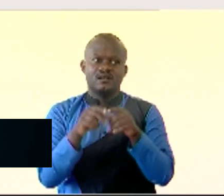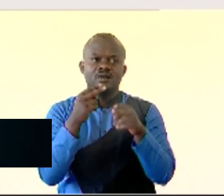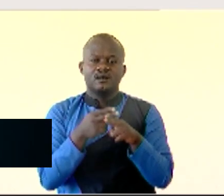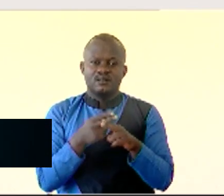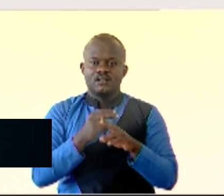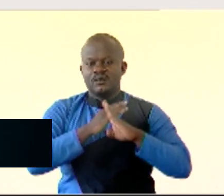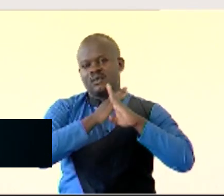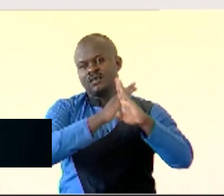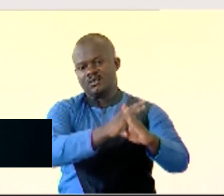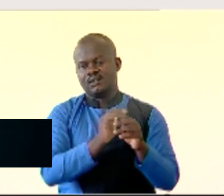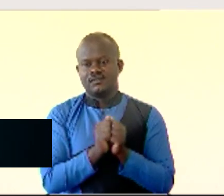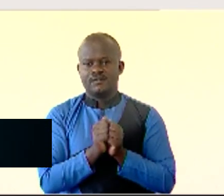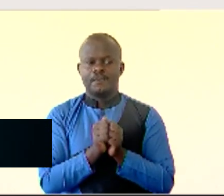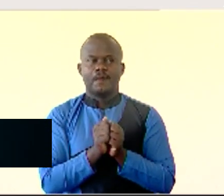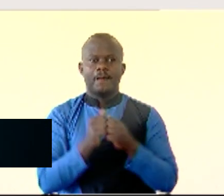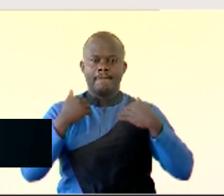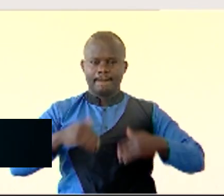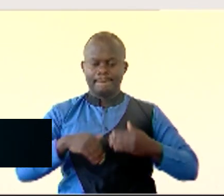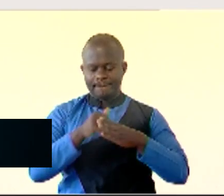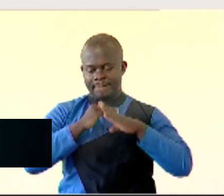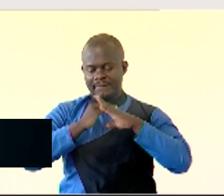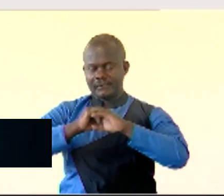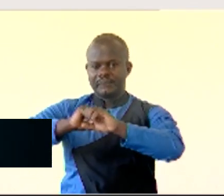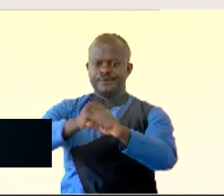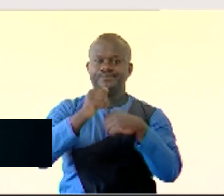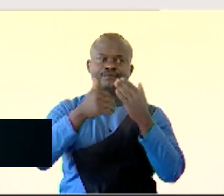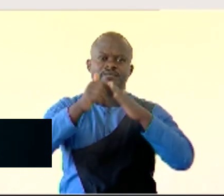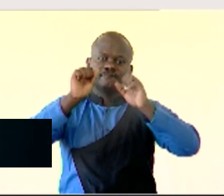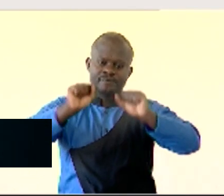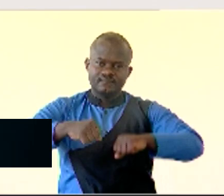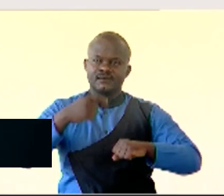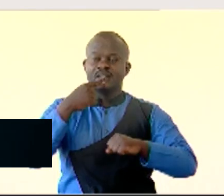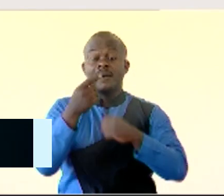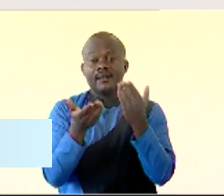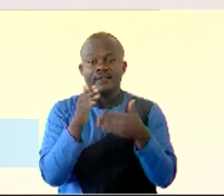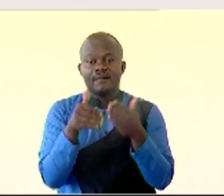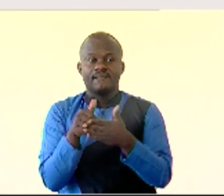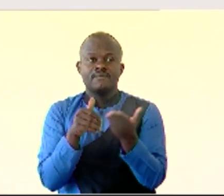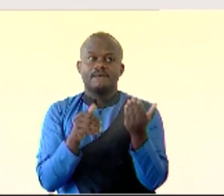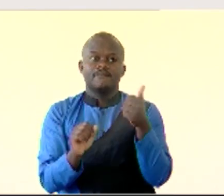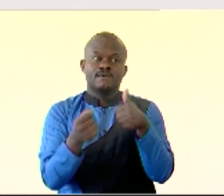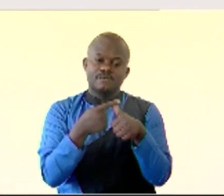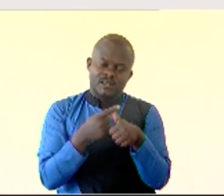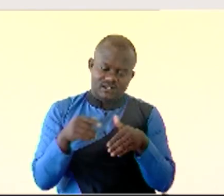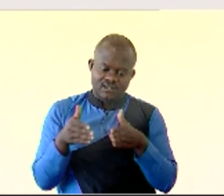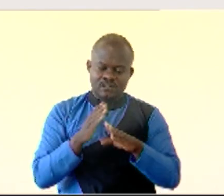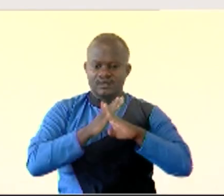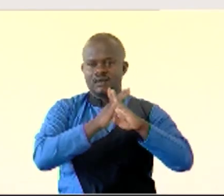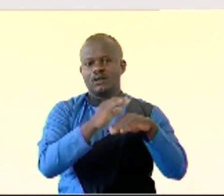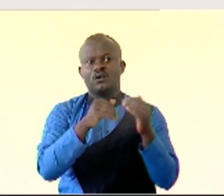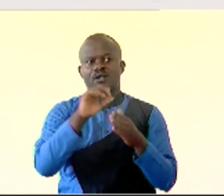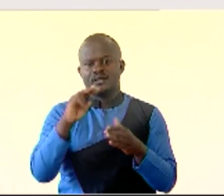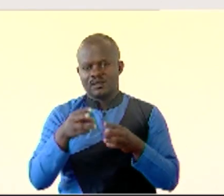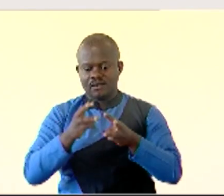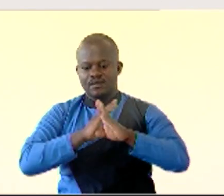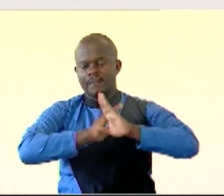resistance. Body defense mechanisms can be either the first line of defense or the second line of defense.